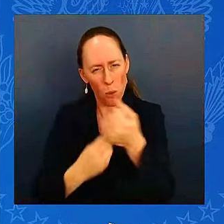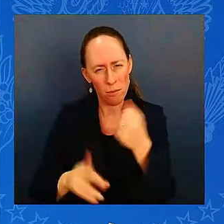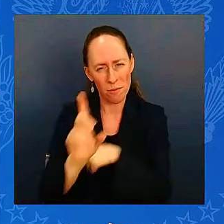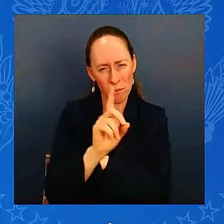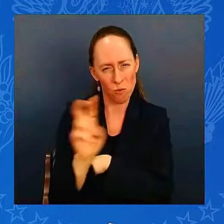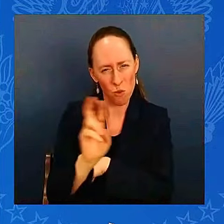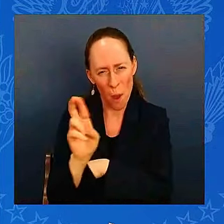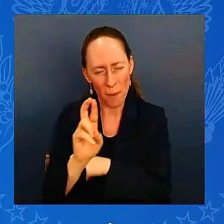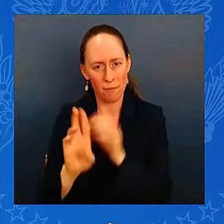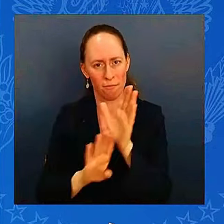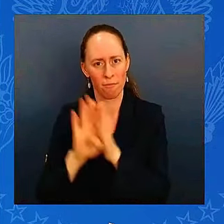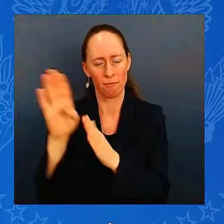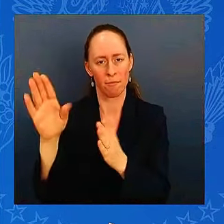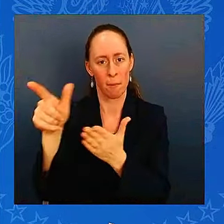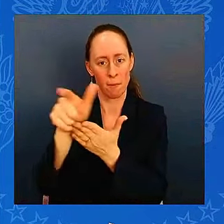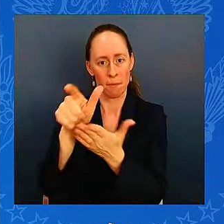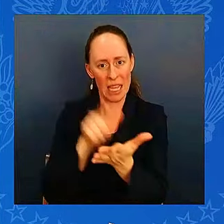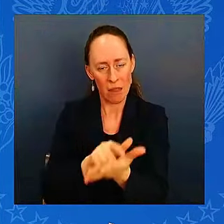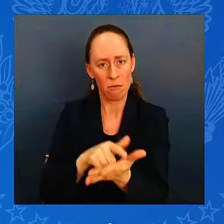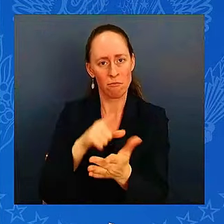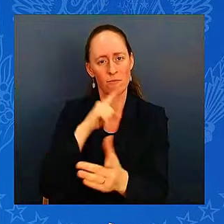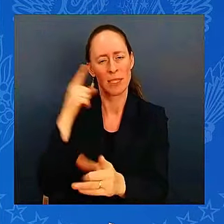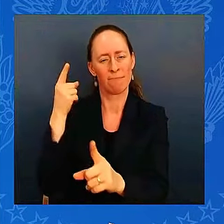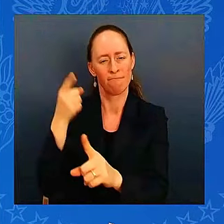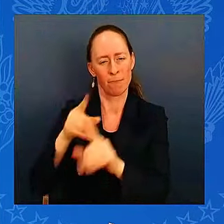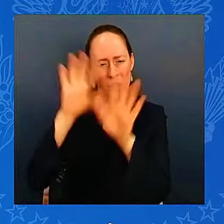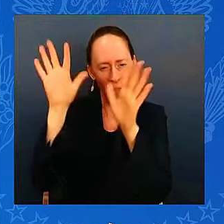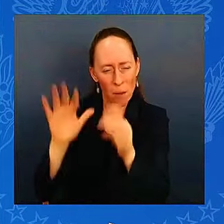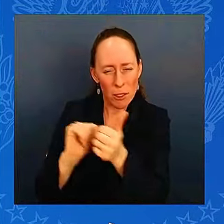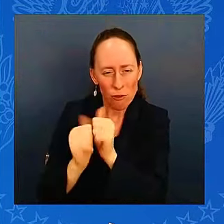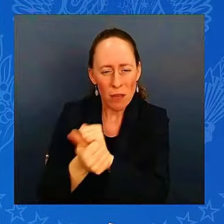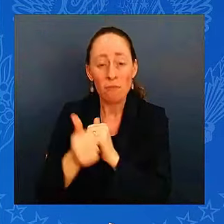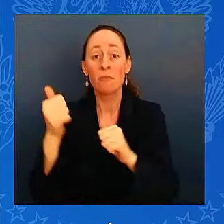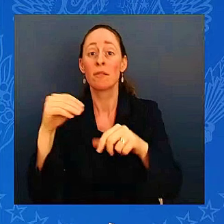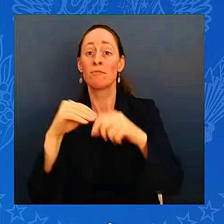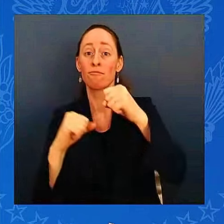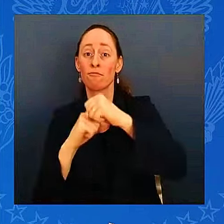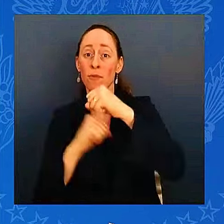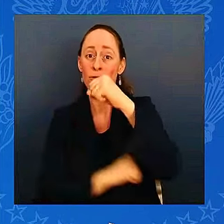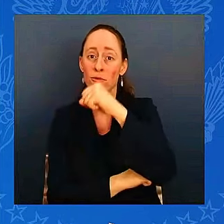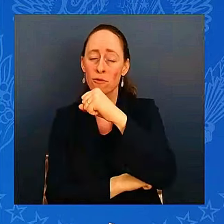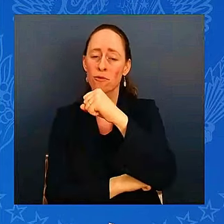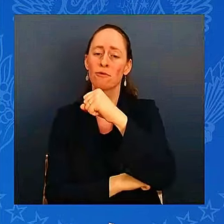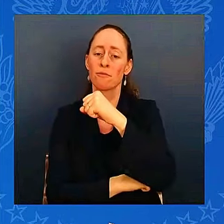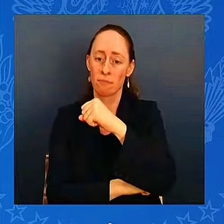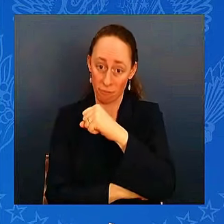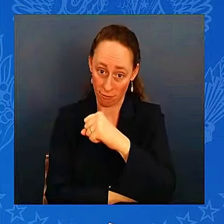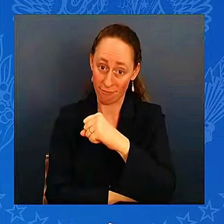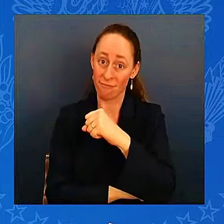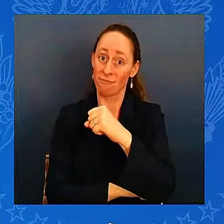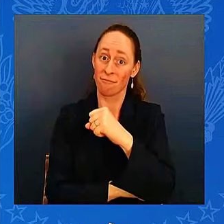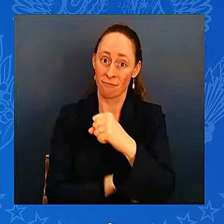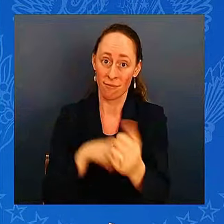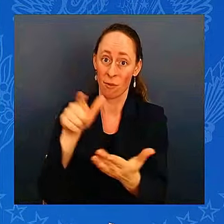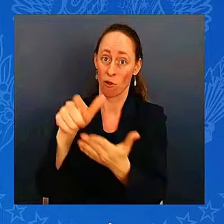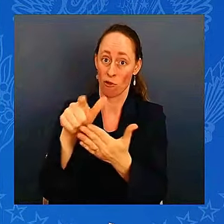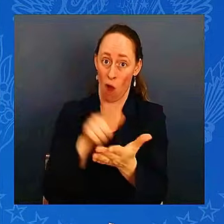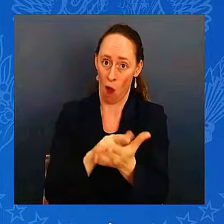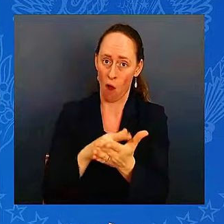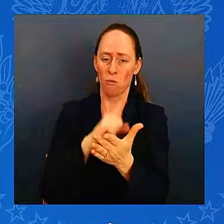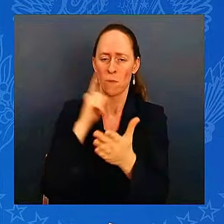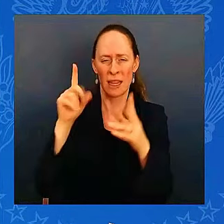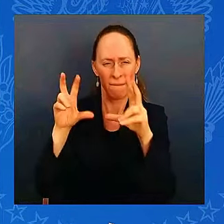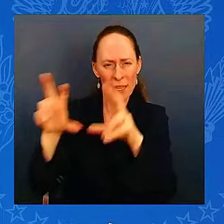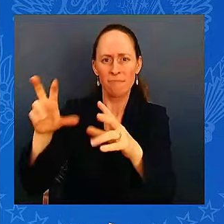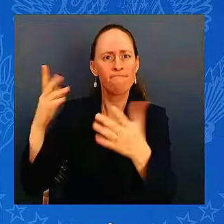They have led to a surge of new investment in clean energy and created unprecedented opportunities for